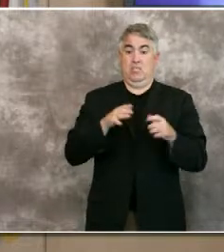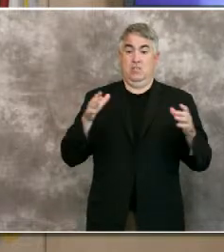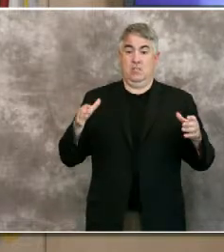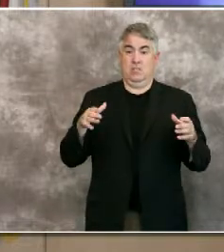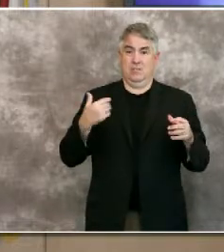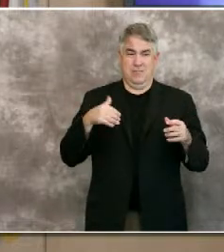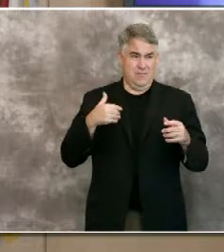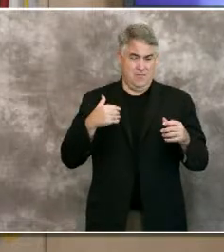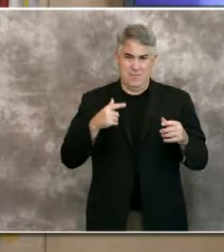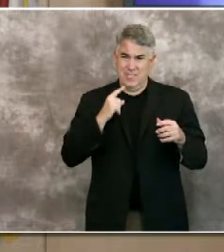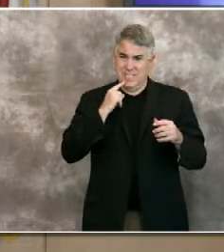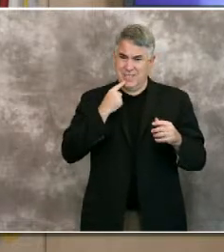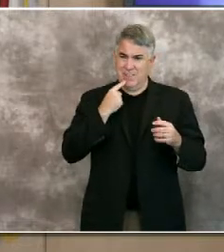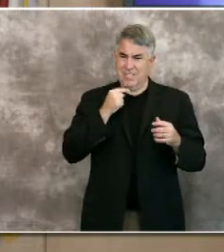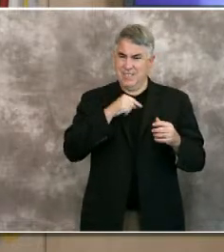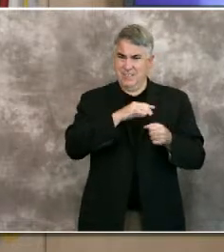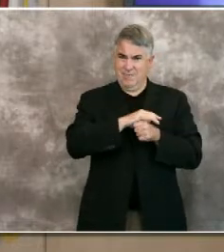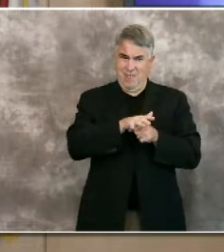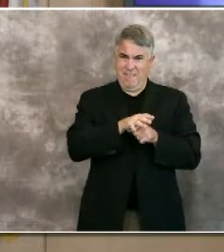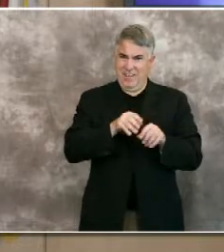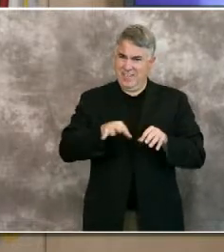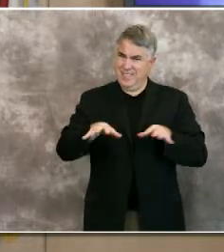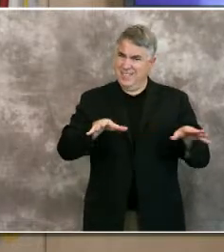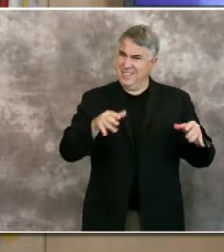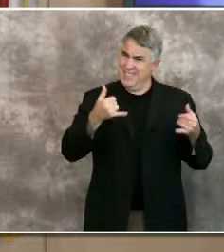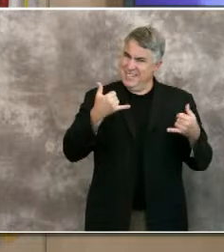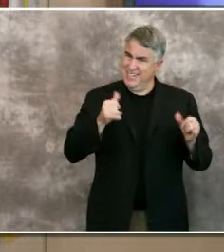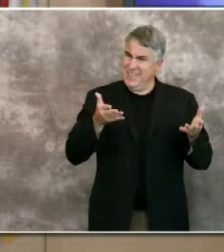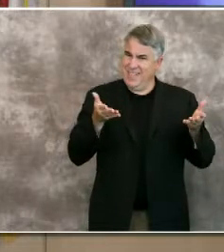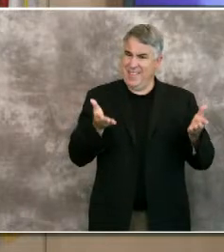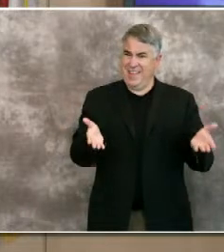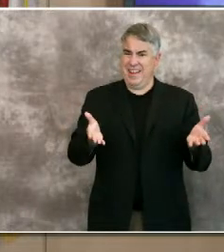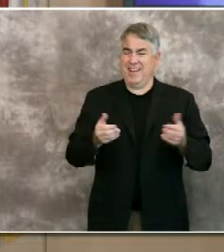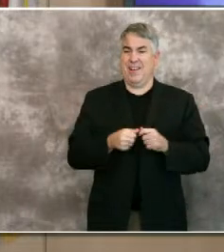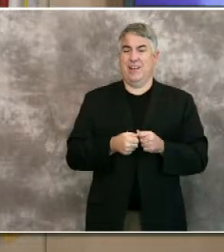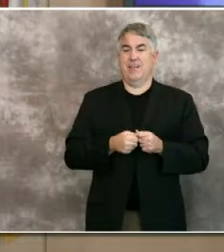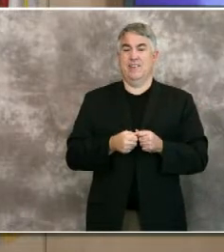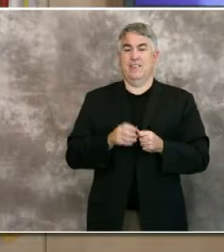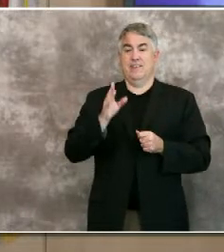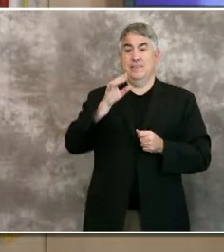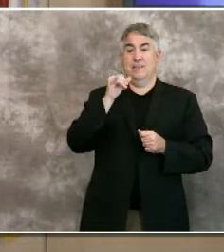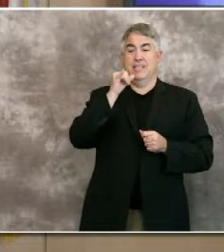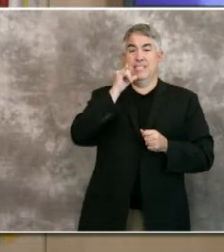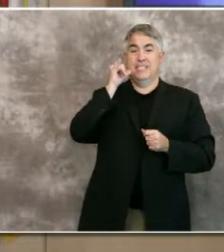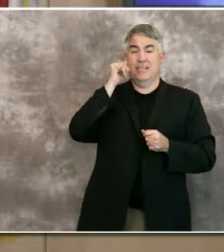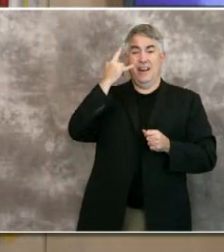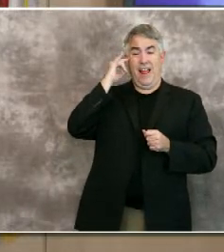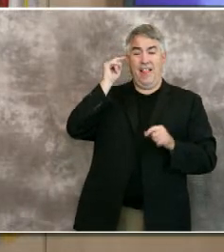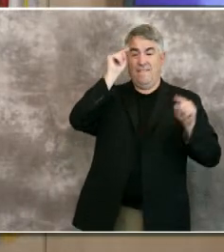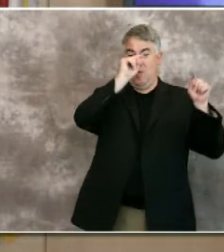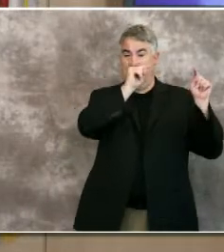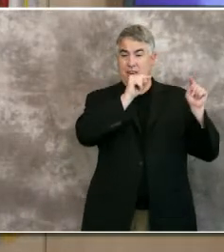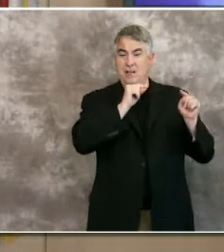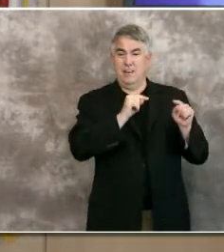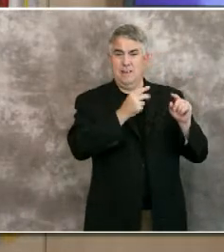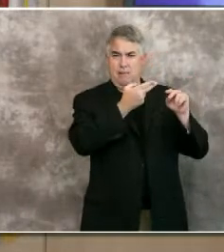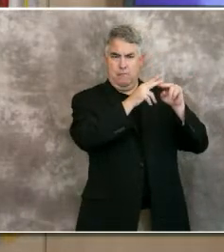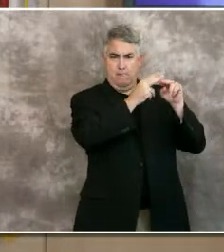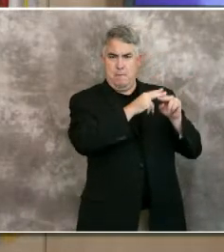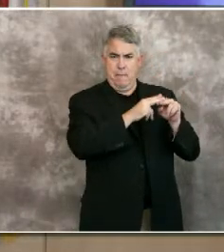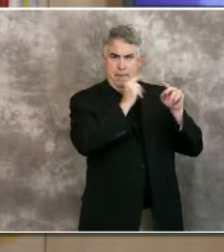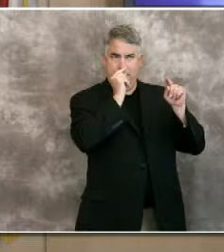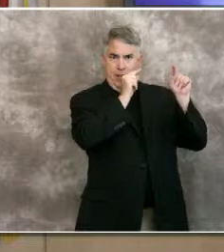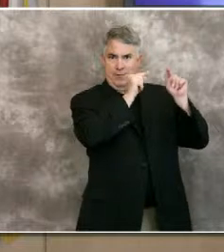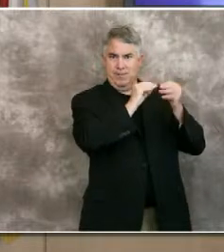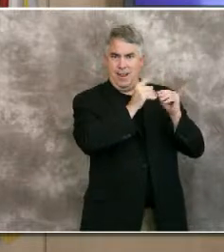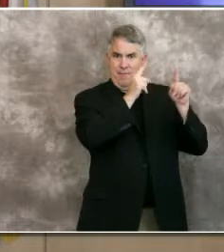surrounding coronavirus. Yesterday, I shared with you the number of counties across California that are seeing significant increases in spikes. Most